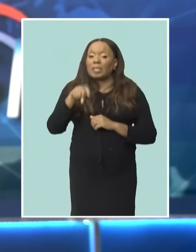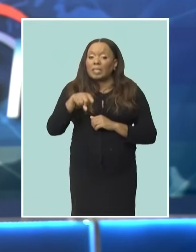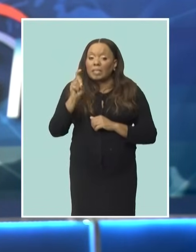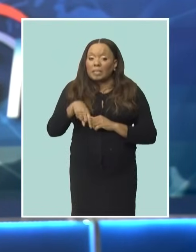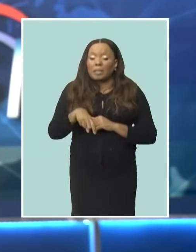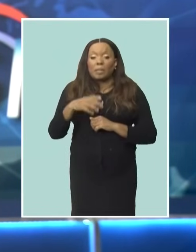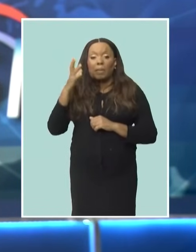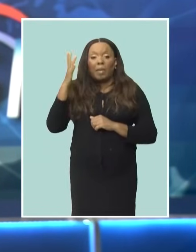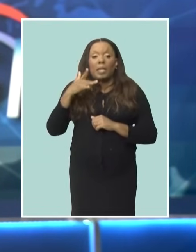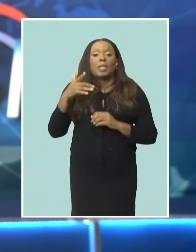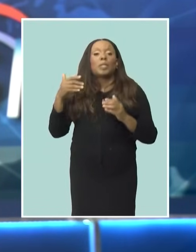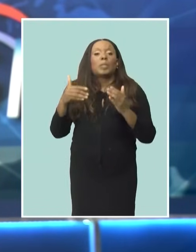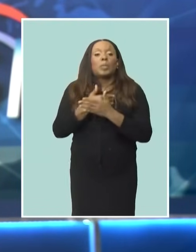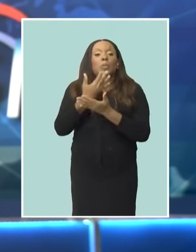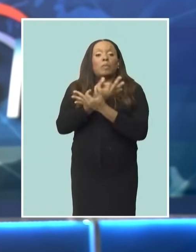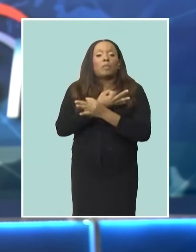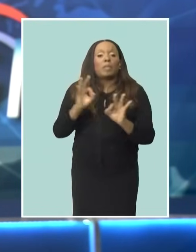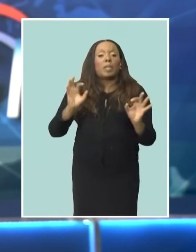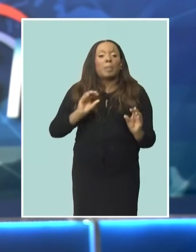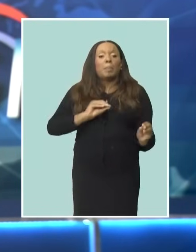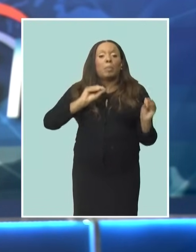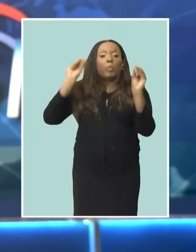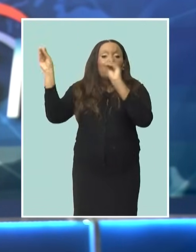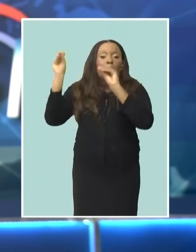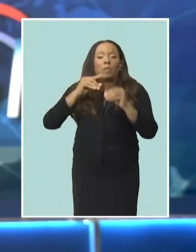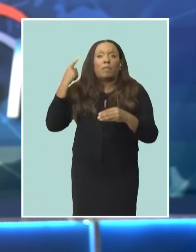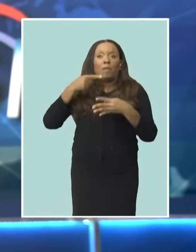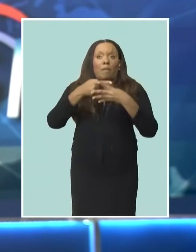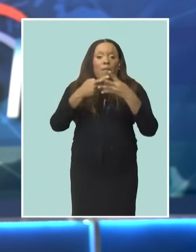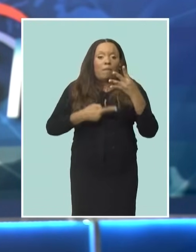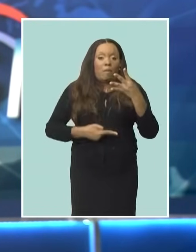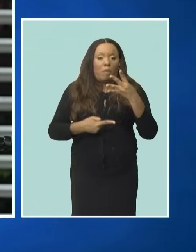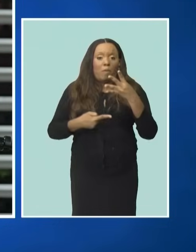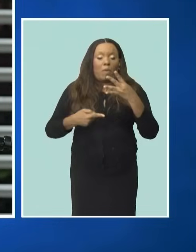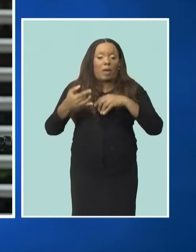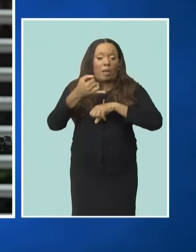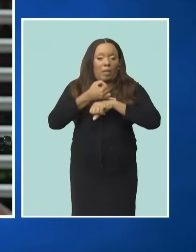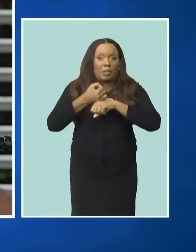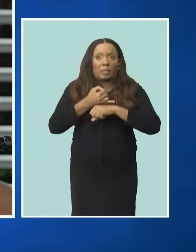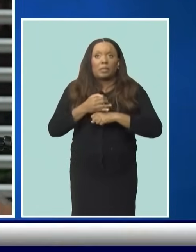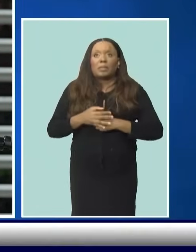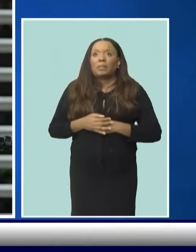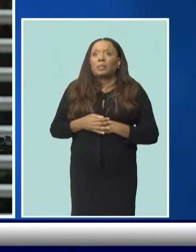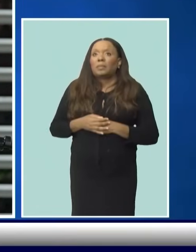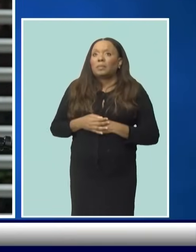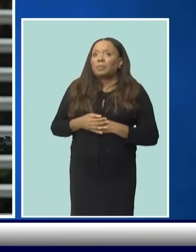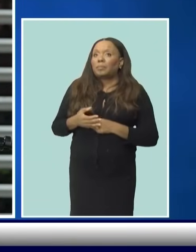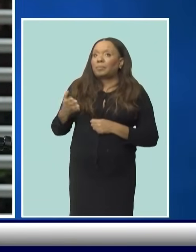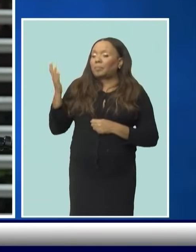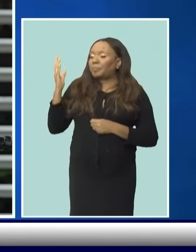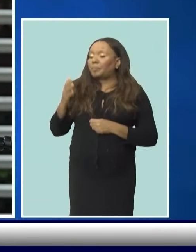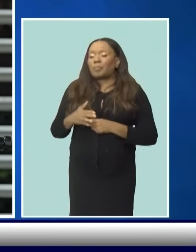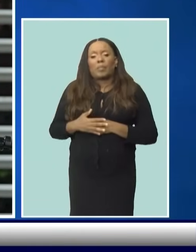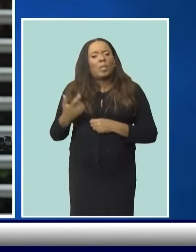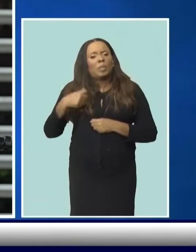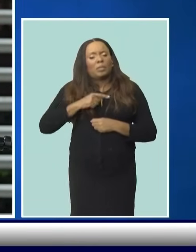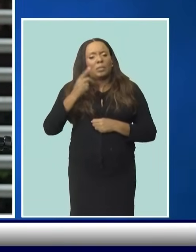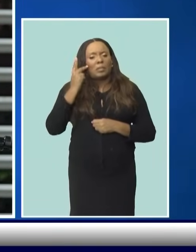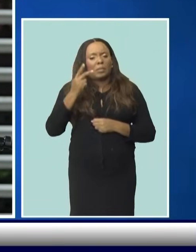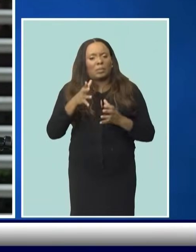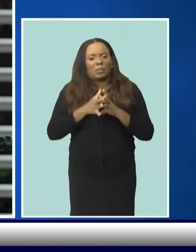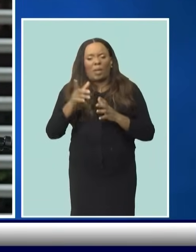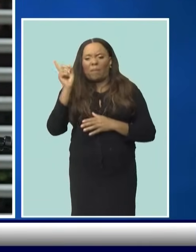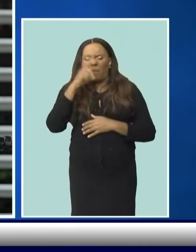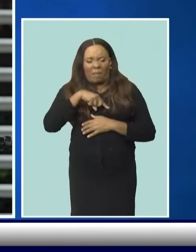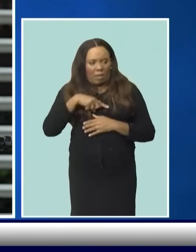of the new free movement regime for 4 CARICOM states. National certification, you have people engaged in fraud in relation to that as well.